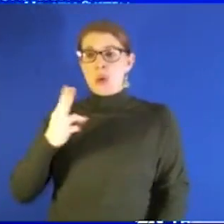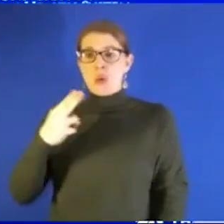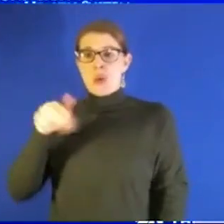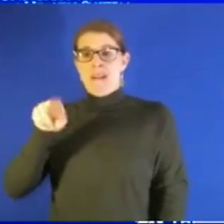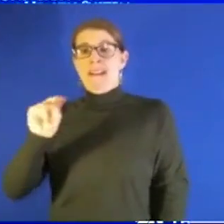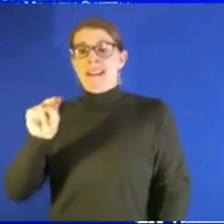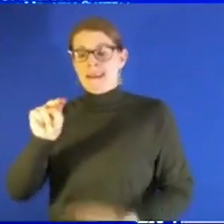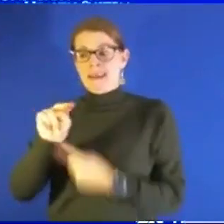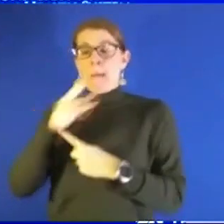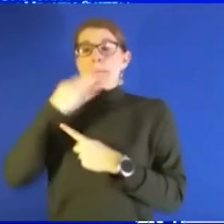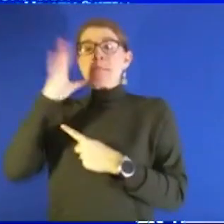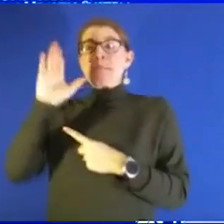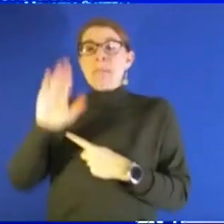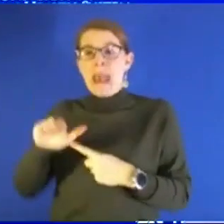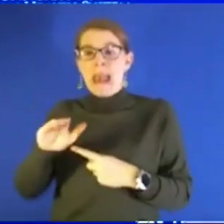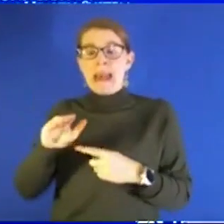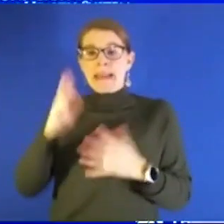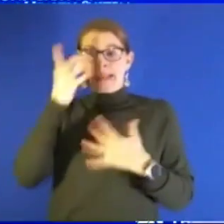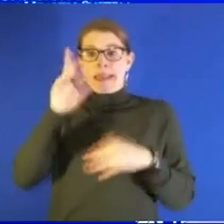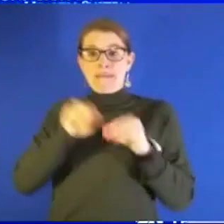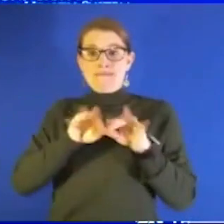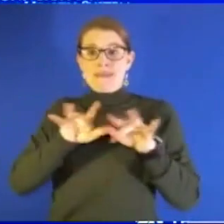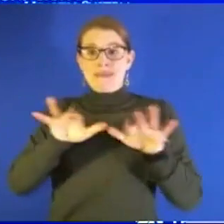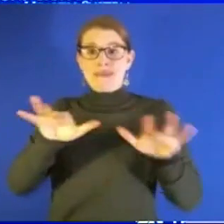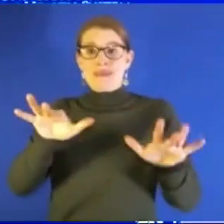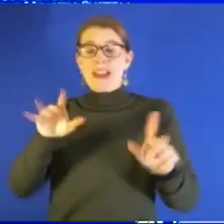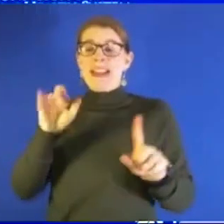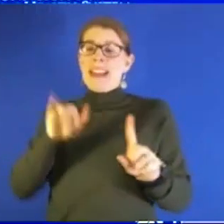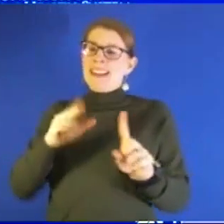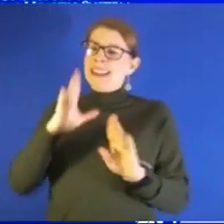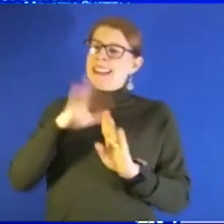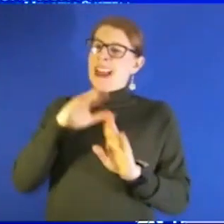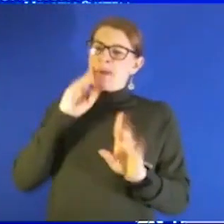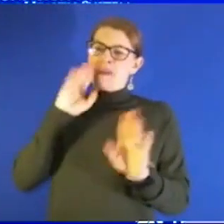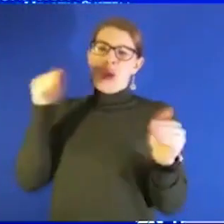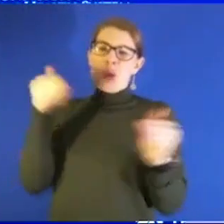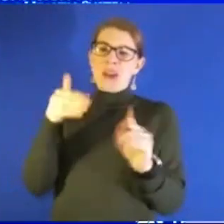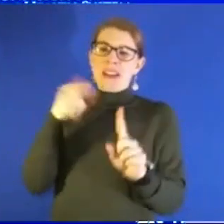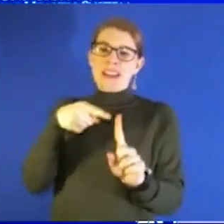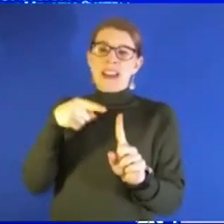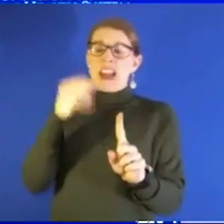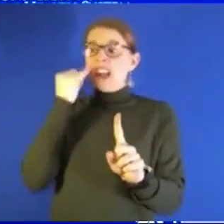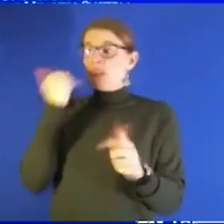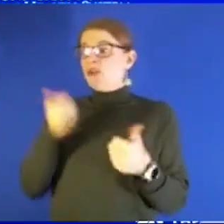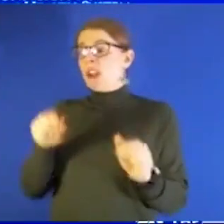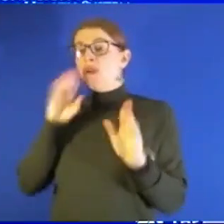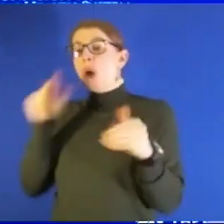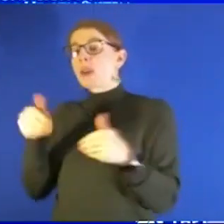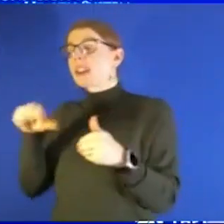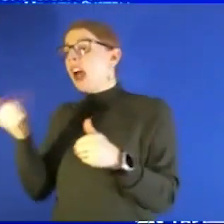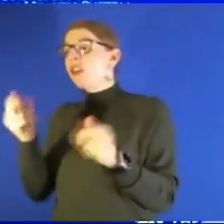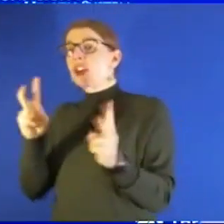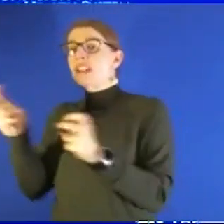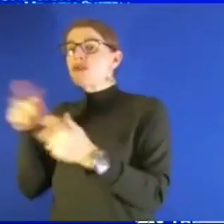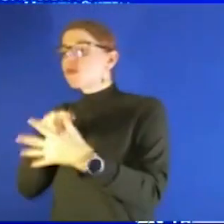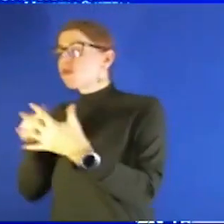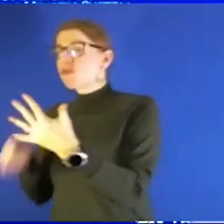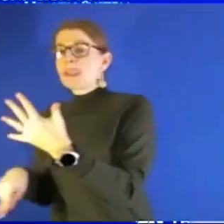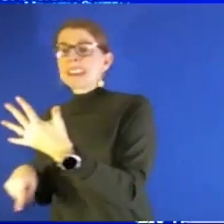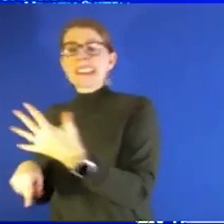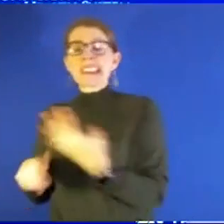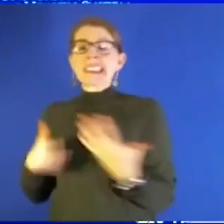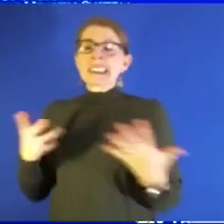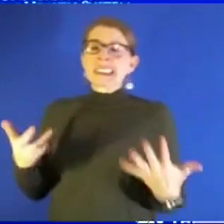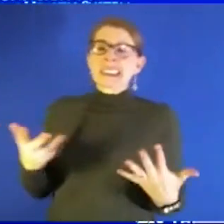disease, and so that is the main focus. And I think if you're trying to focus on some of these other issues, it's kind of putting your